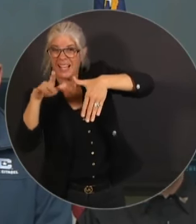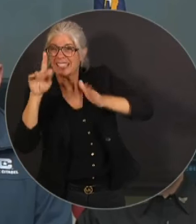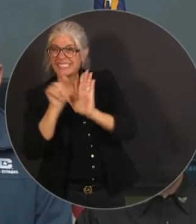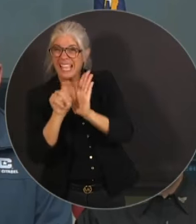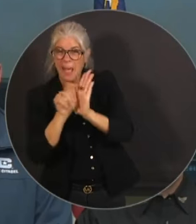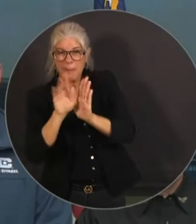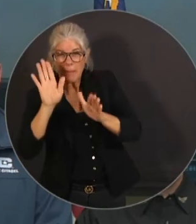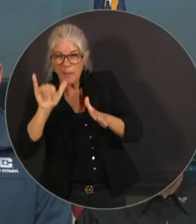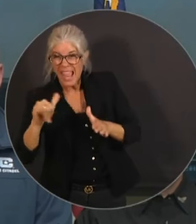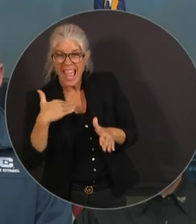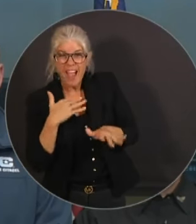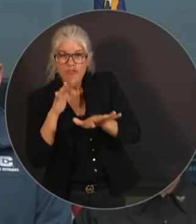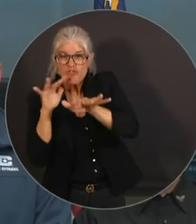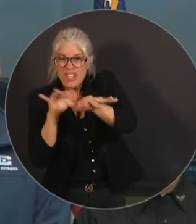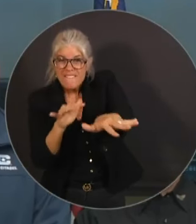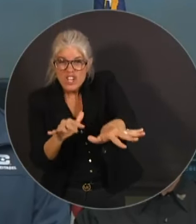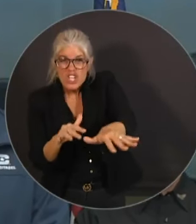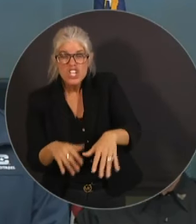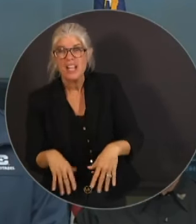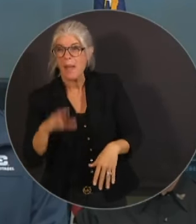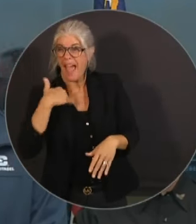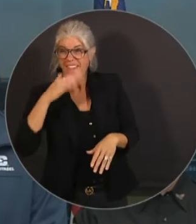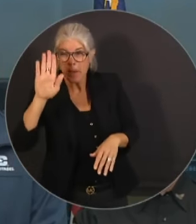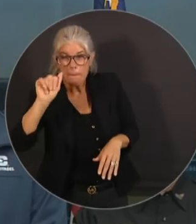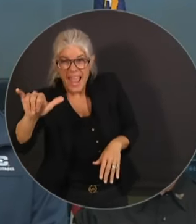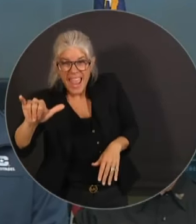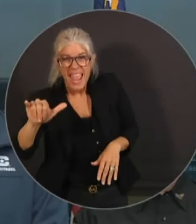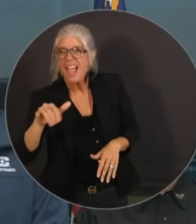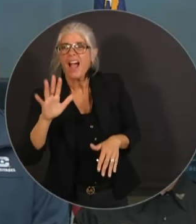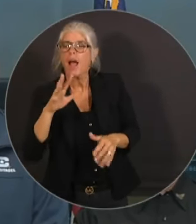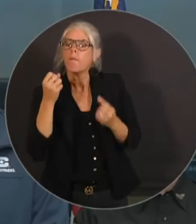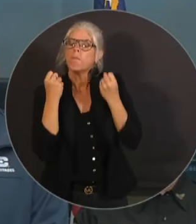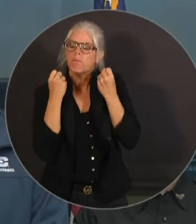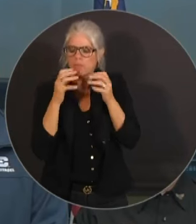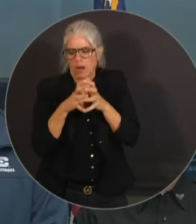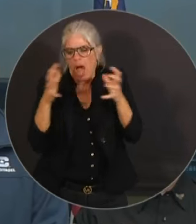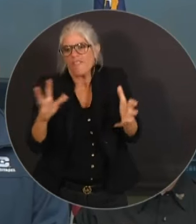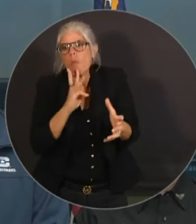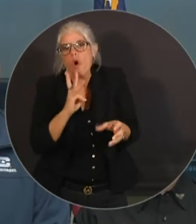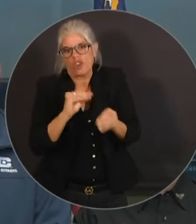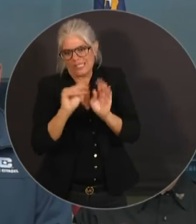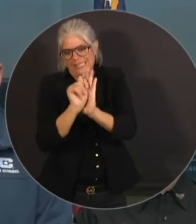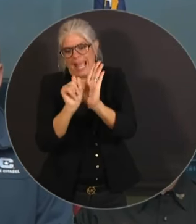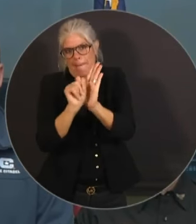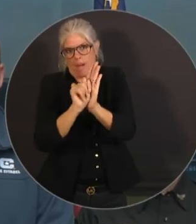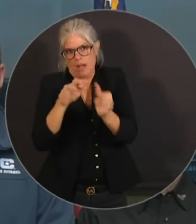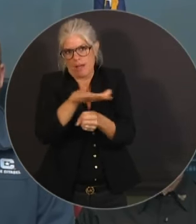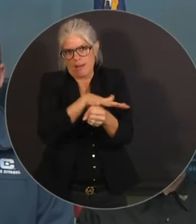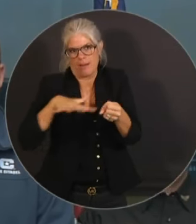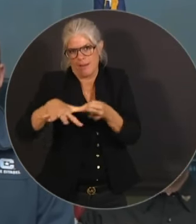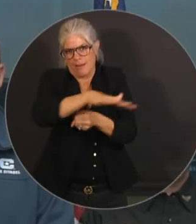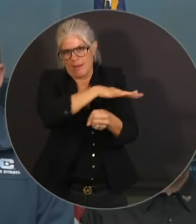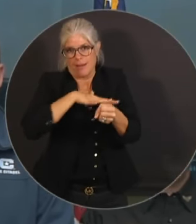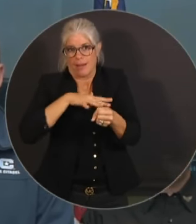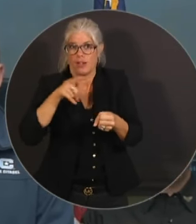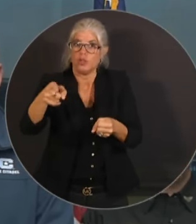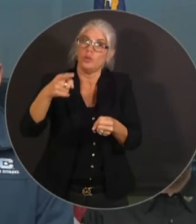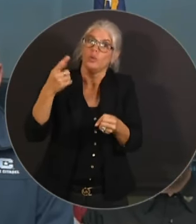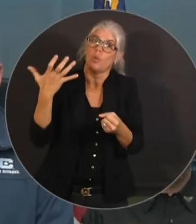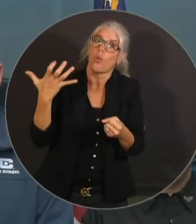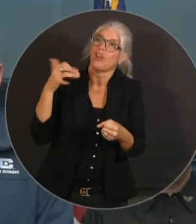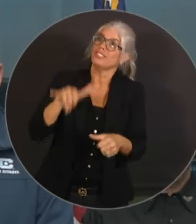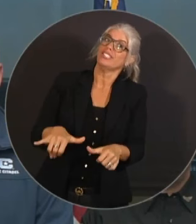on the bay. There's just so much that surge can do. And so I think you don't want to have had Helene, but I think